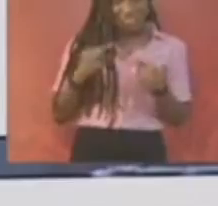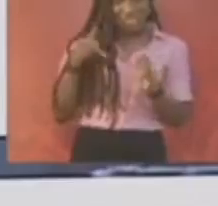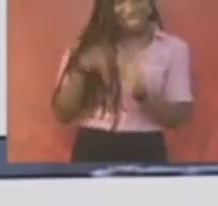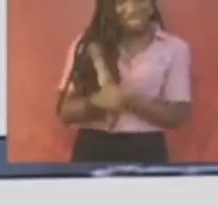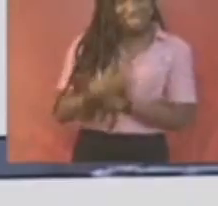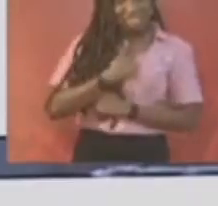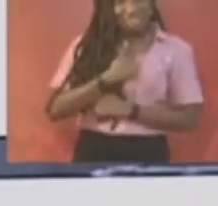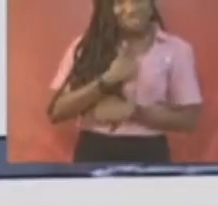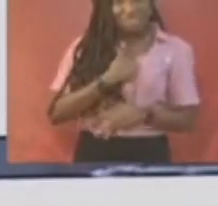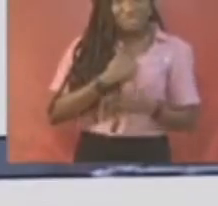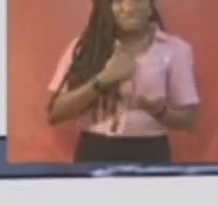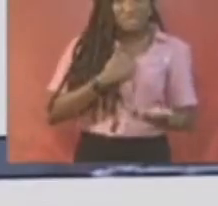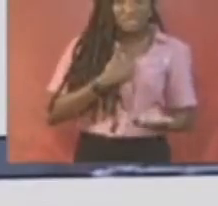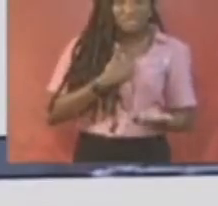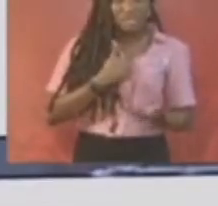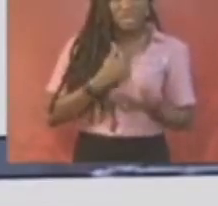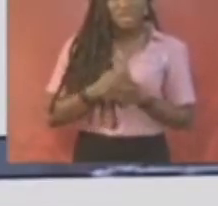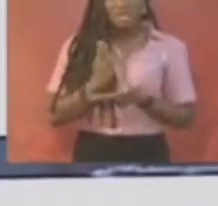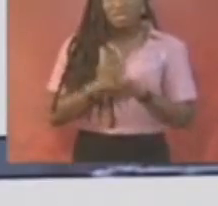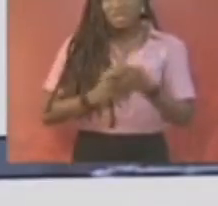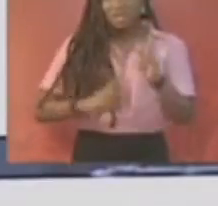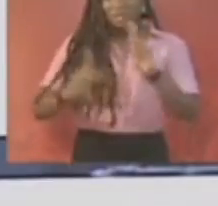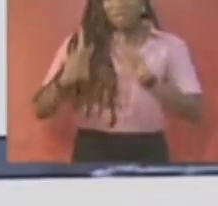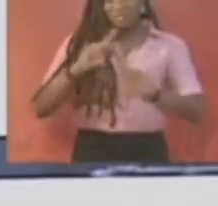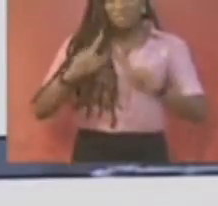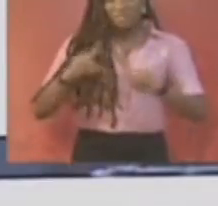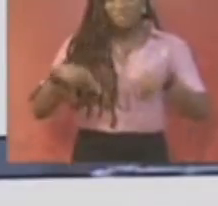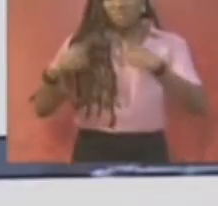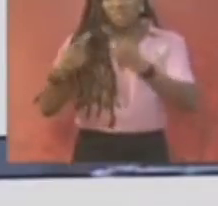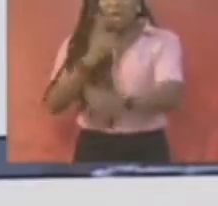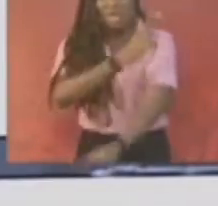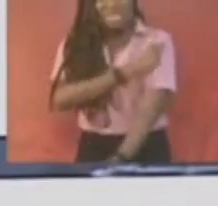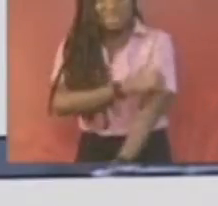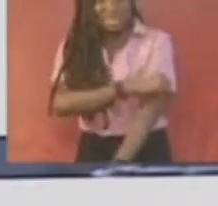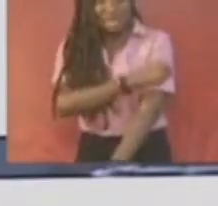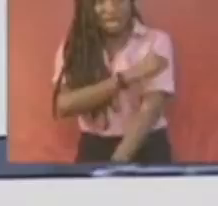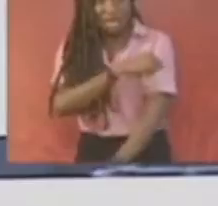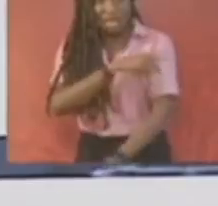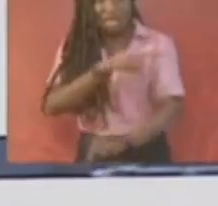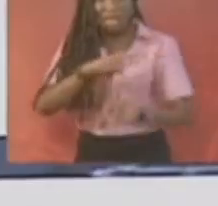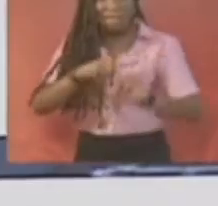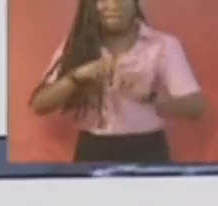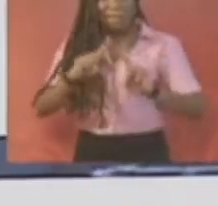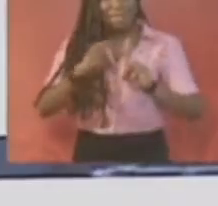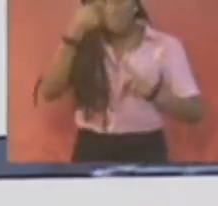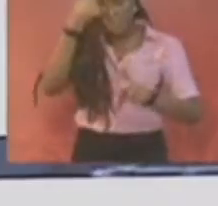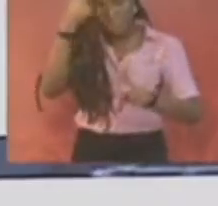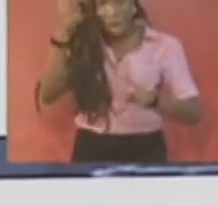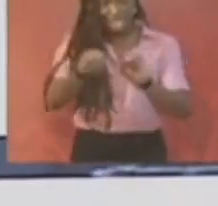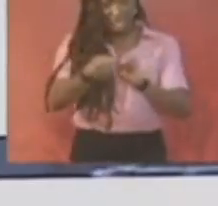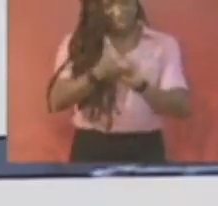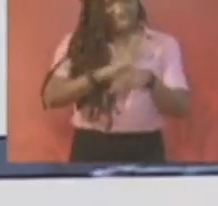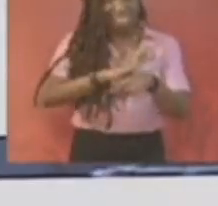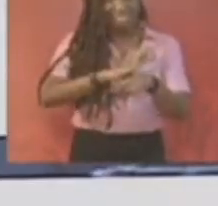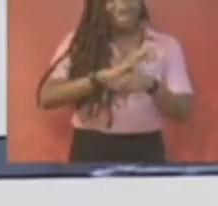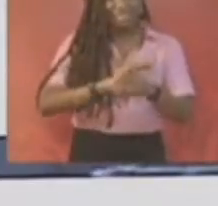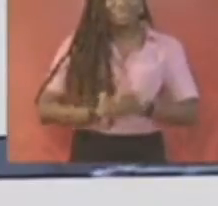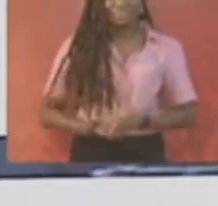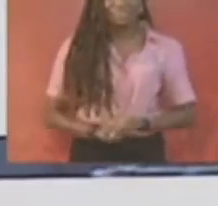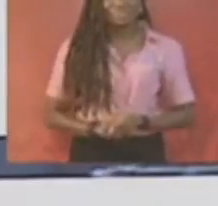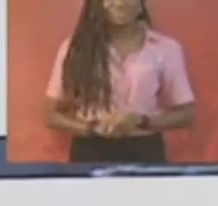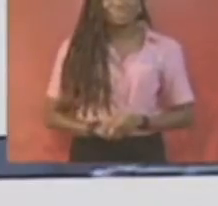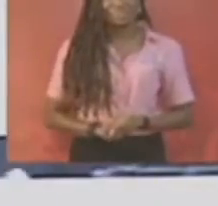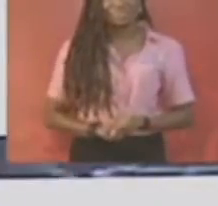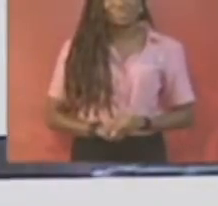to hospital. And because of the pandemic, what we saw certainly in the initial period of the pandemic,